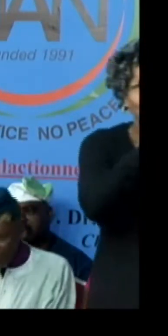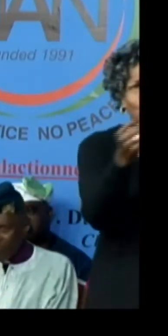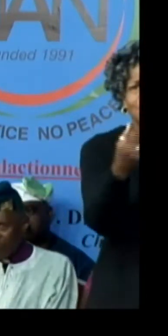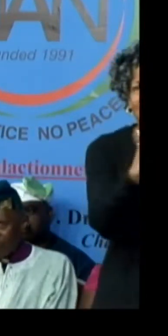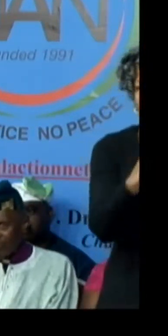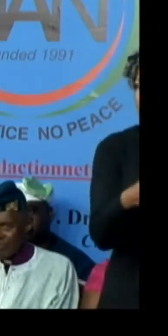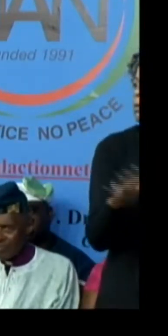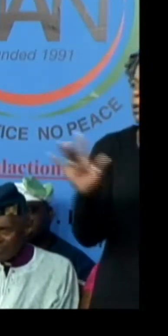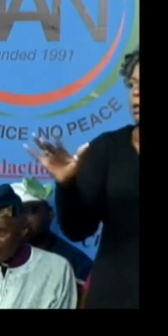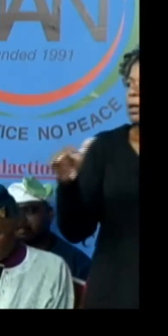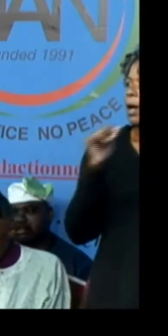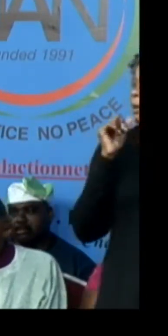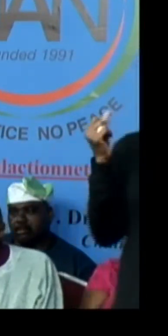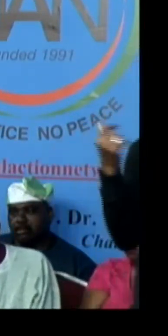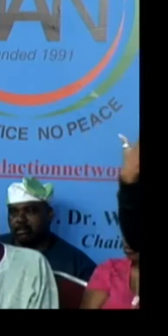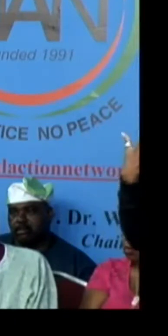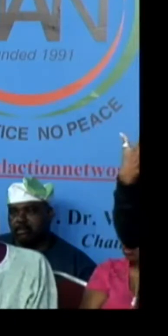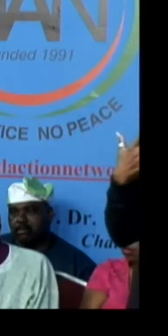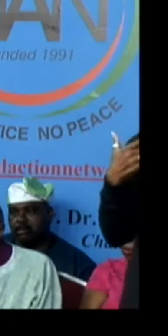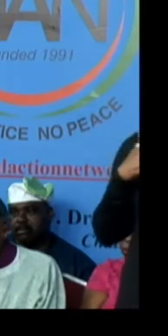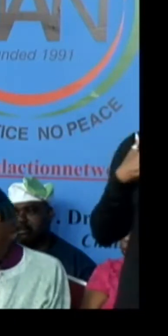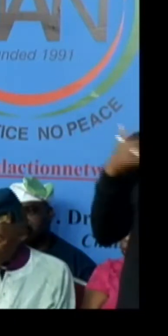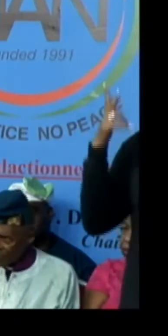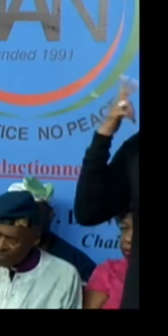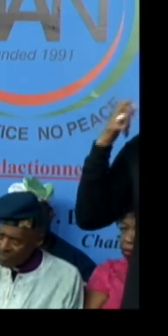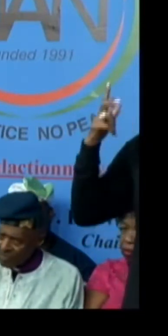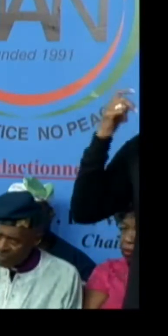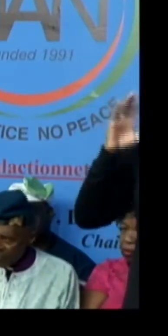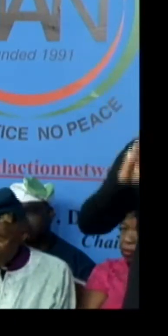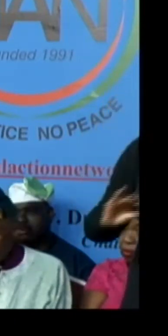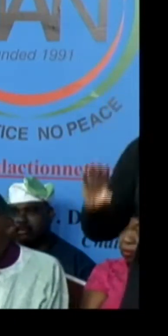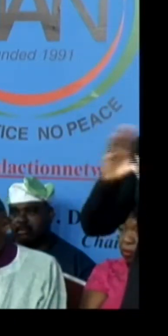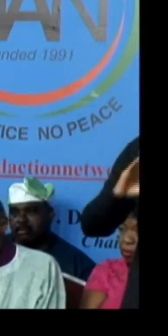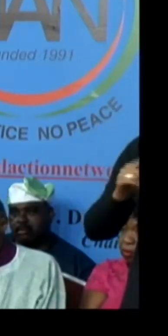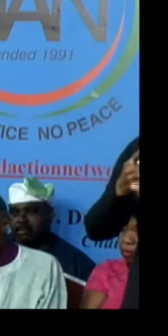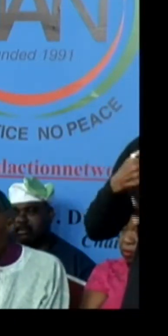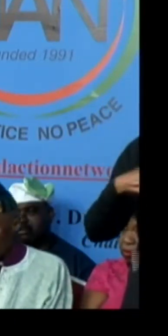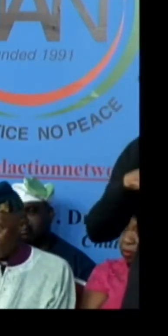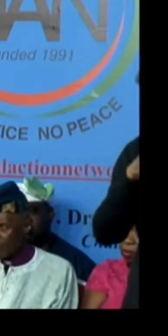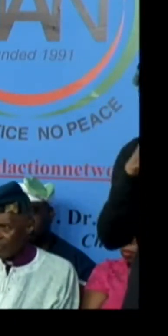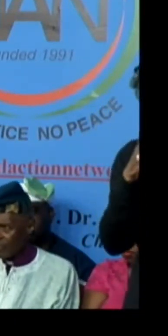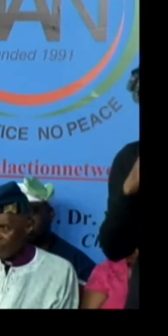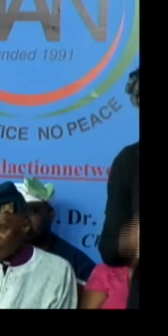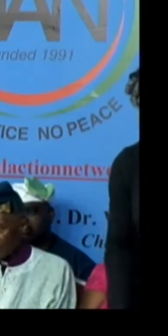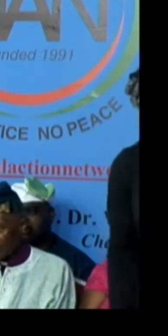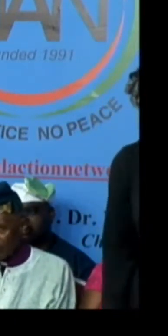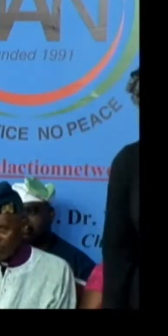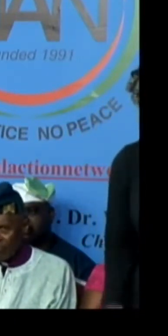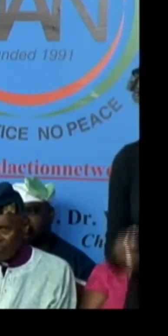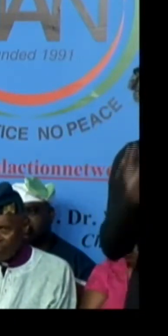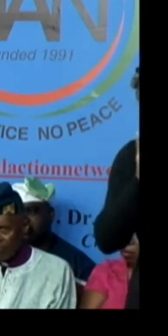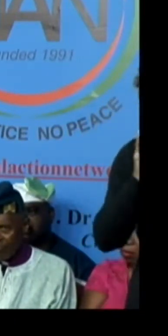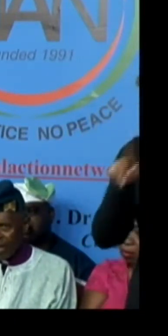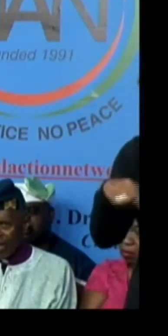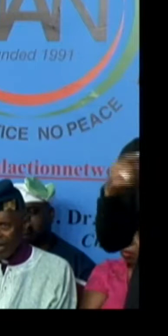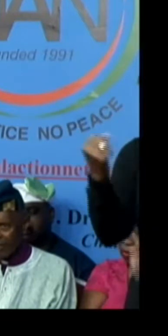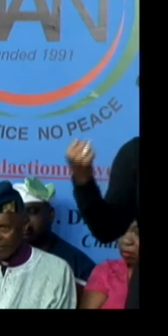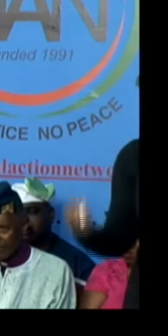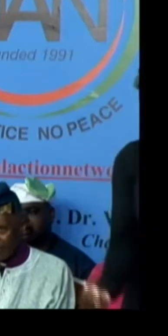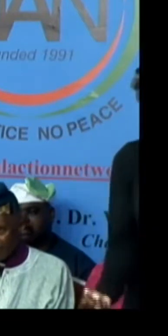So when I hear Trump talking about how to treat